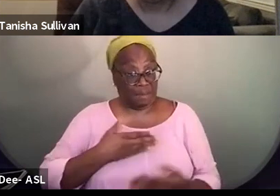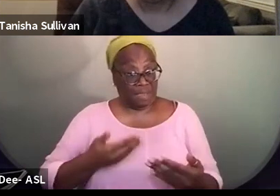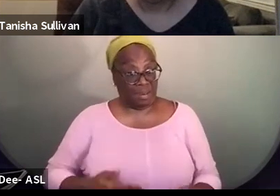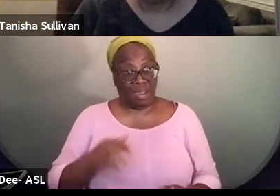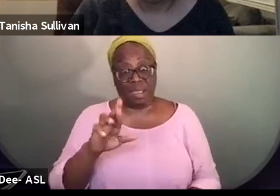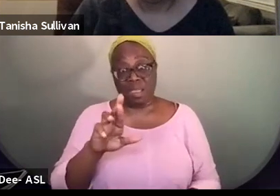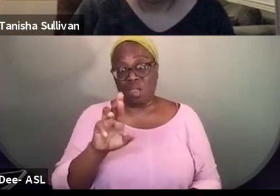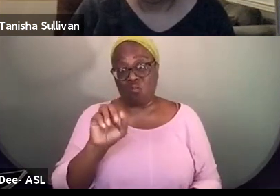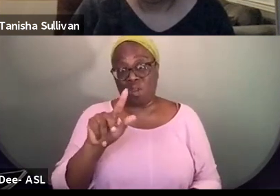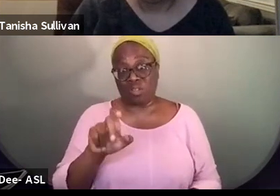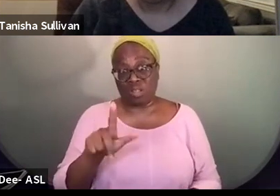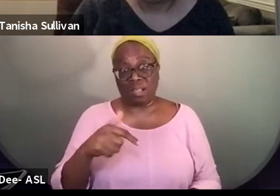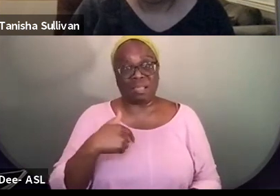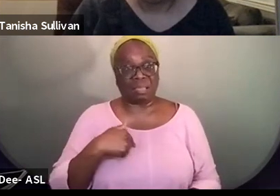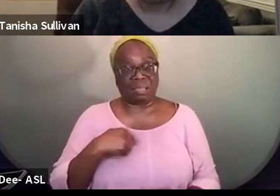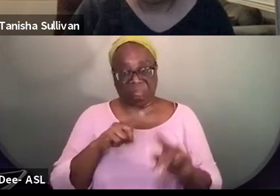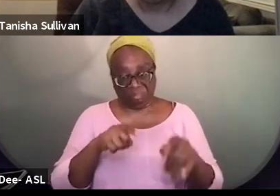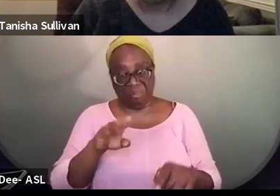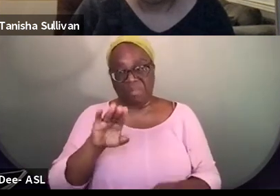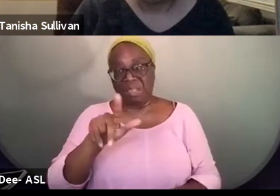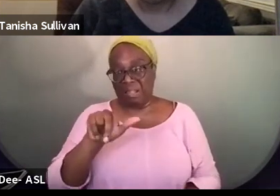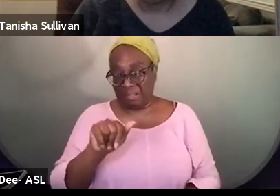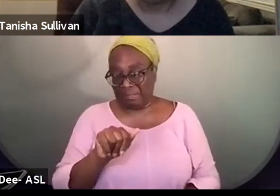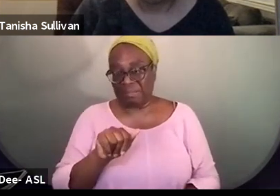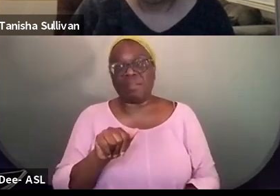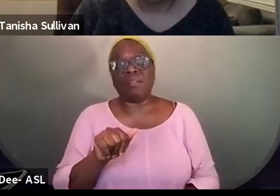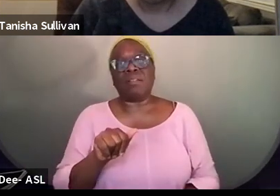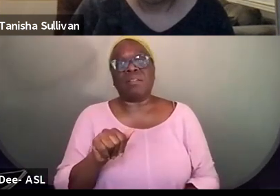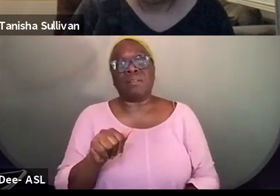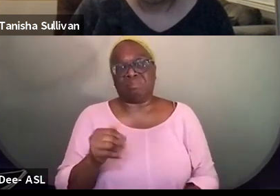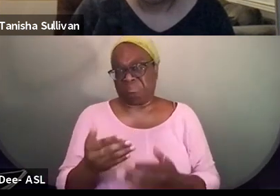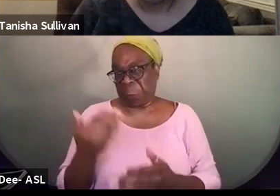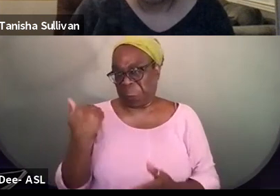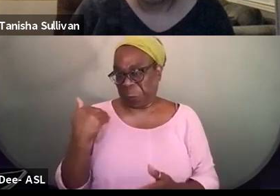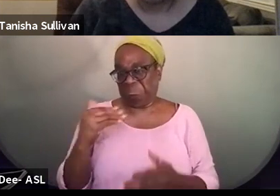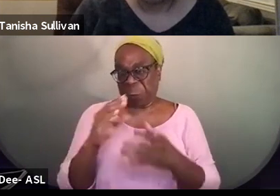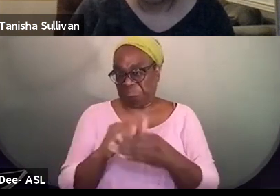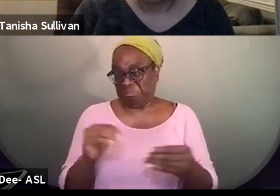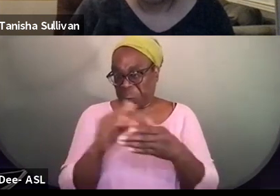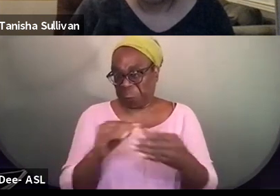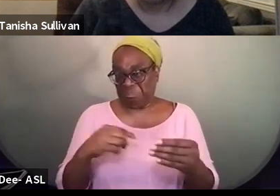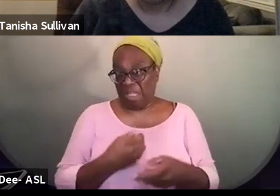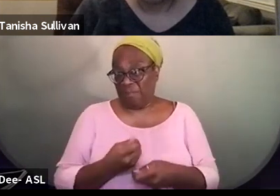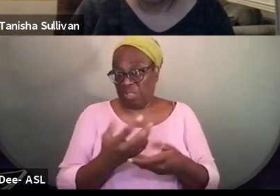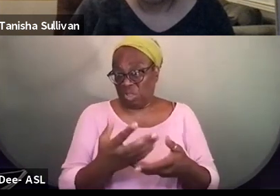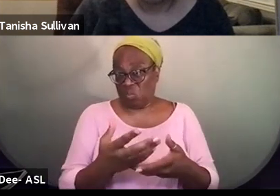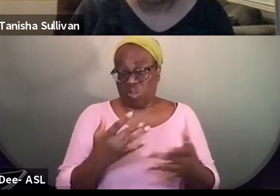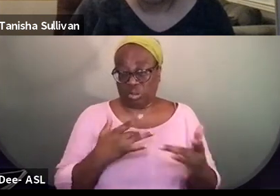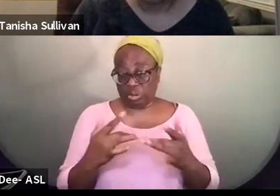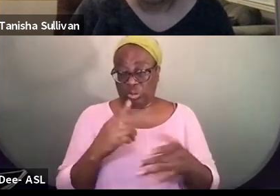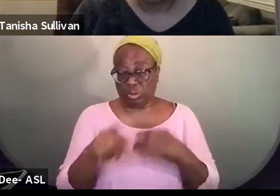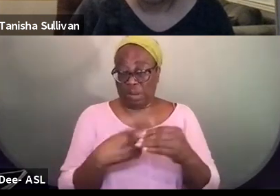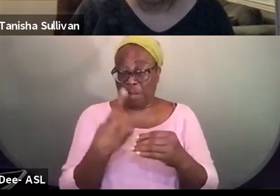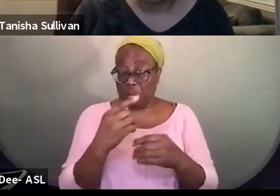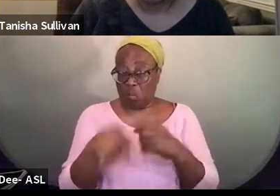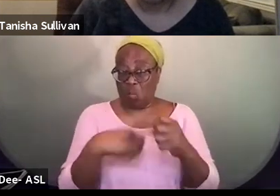Meiselman. I am an alumna of Boston Latin School. In the previous testimonies, I have expressed concern over the one-year